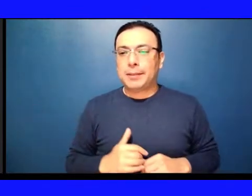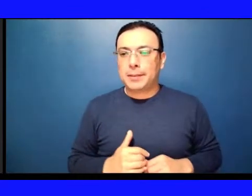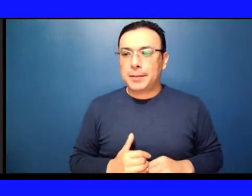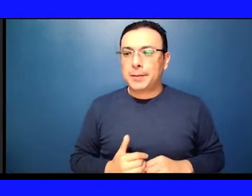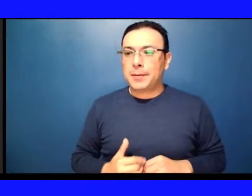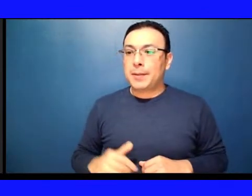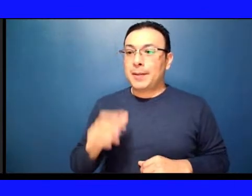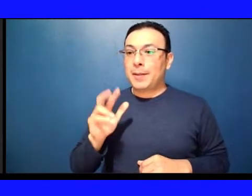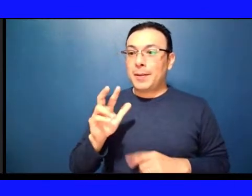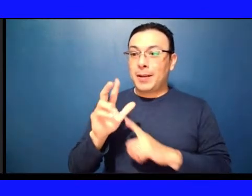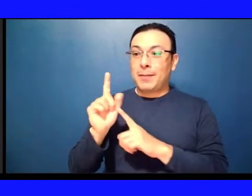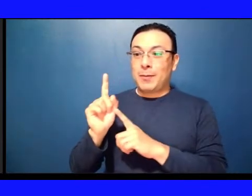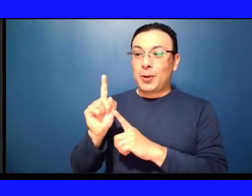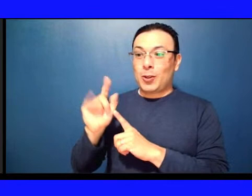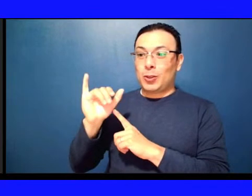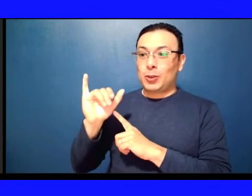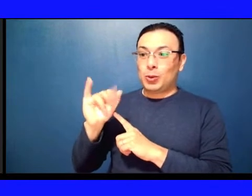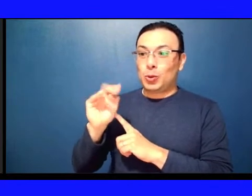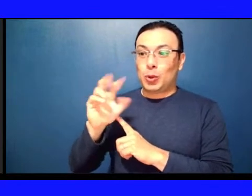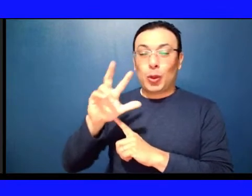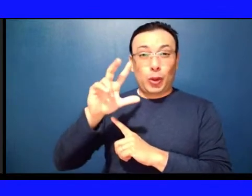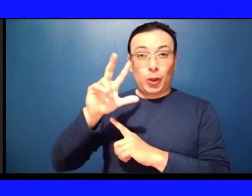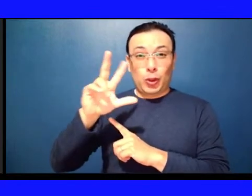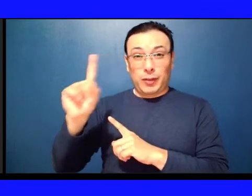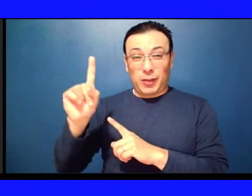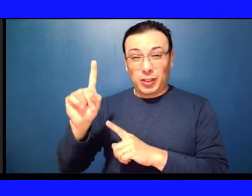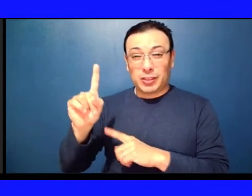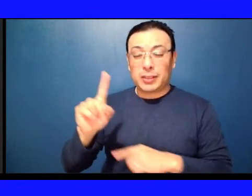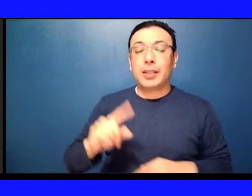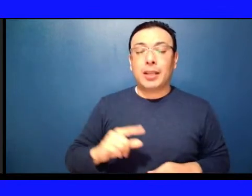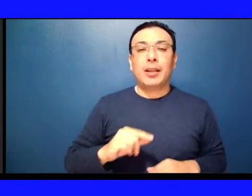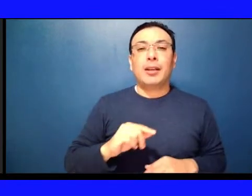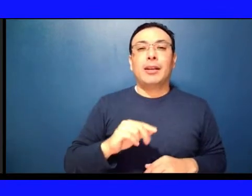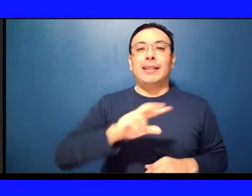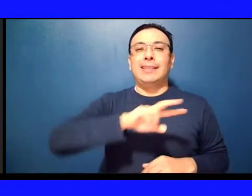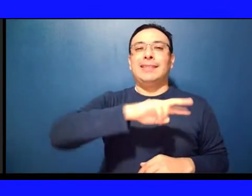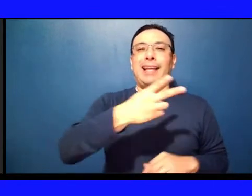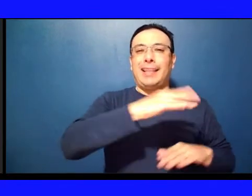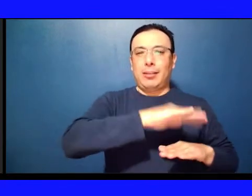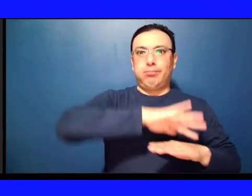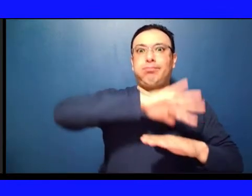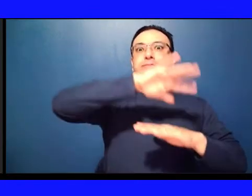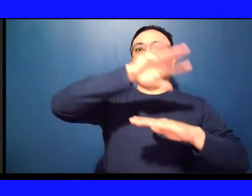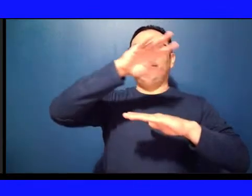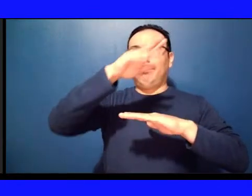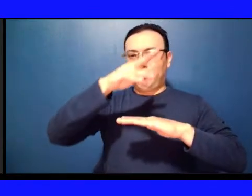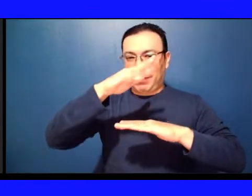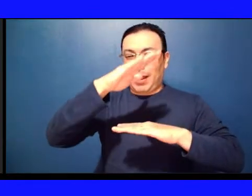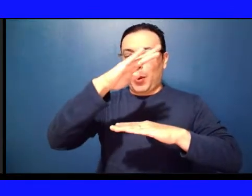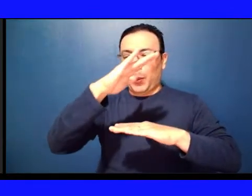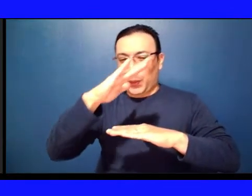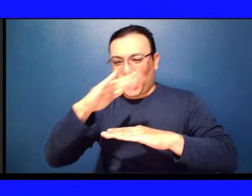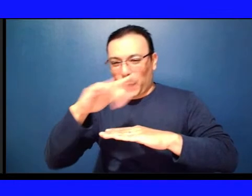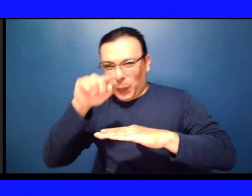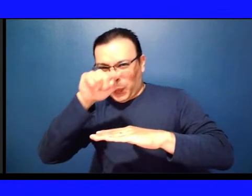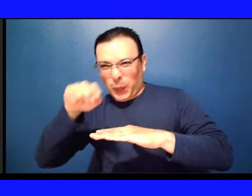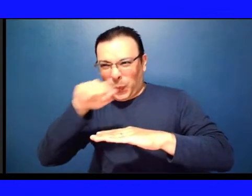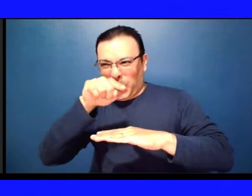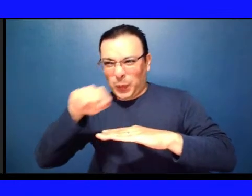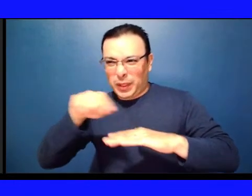first 3 months of the year. Post-acute infection rate much better in